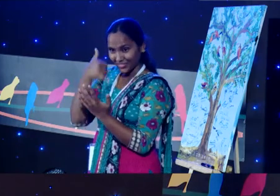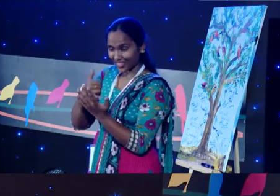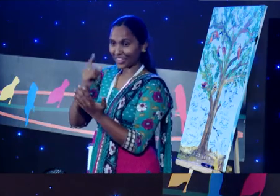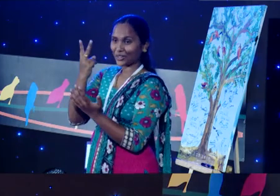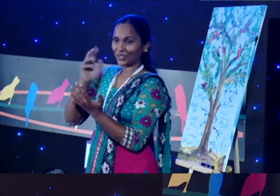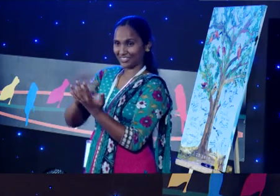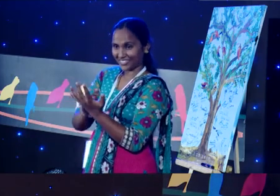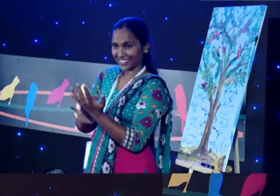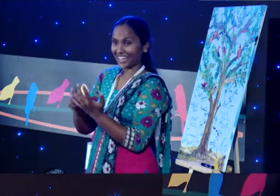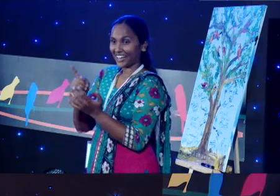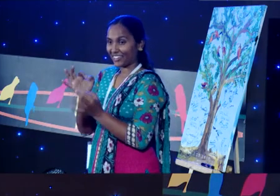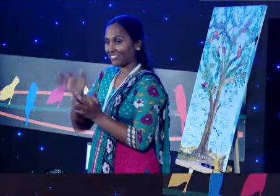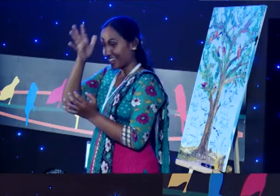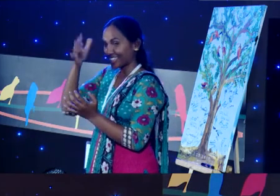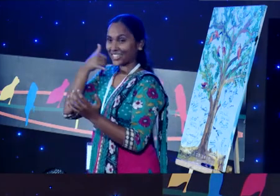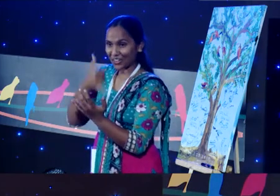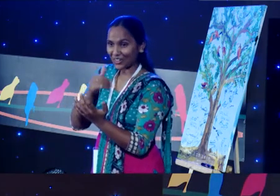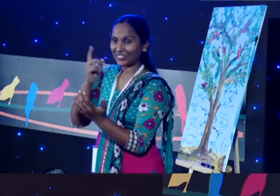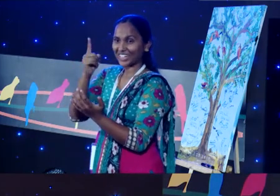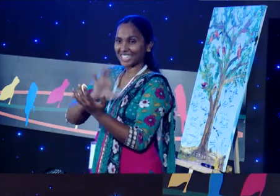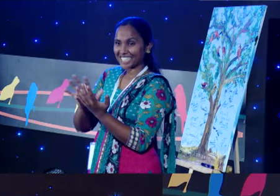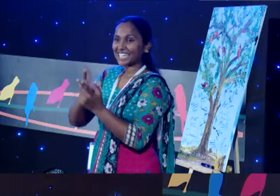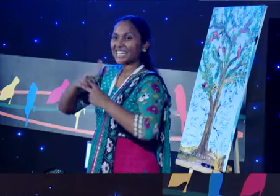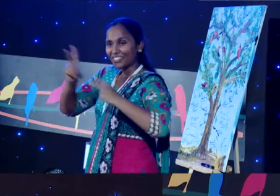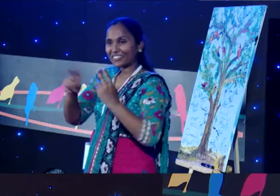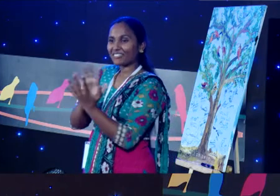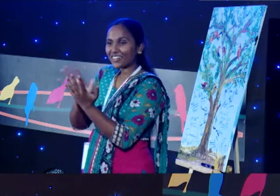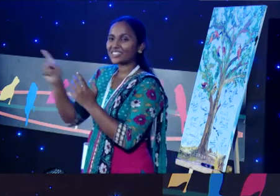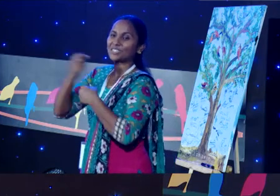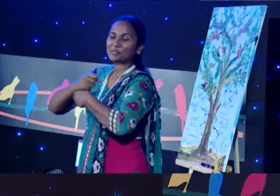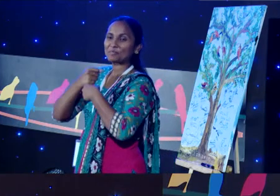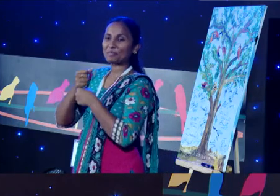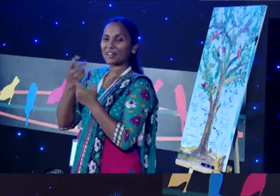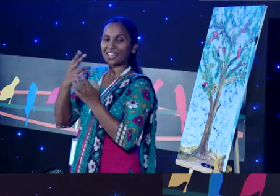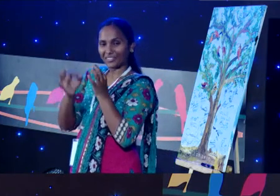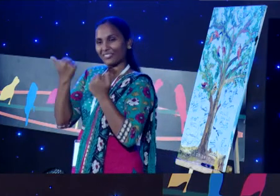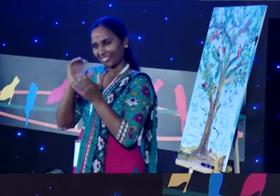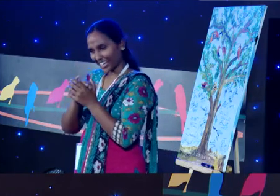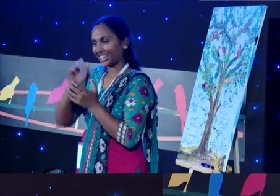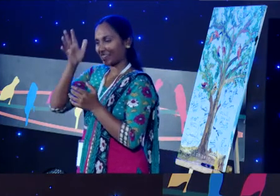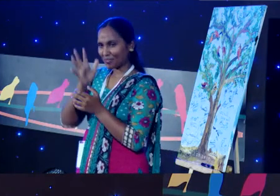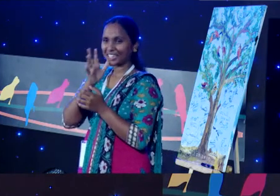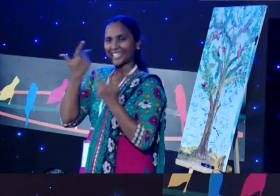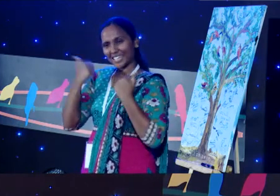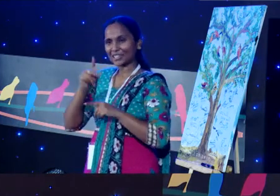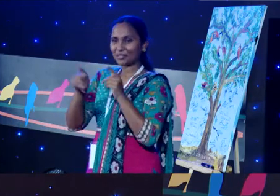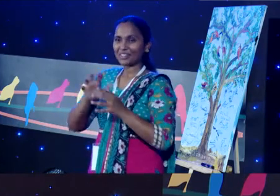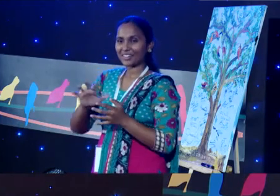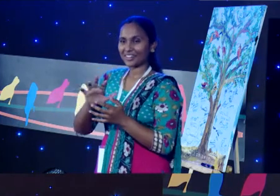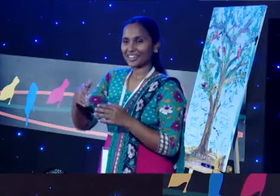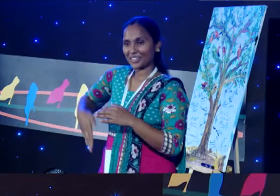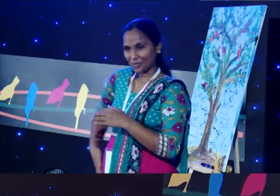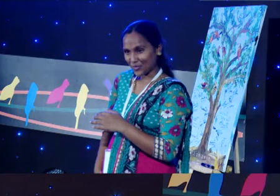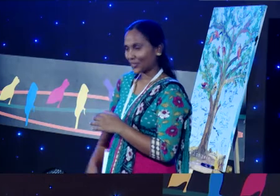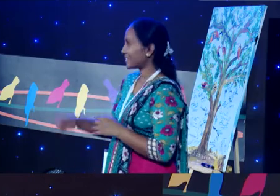Morse code. So this is what I realized. So I said, let's move this sense of vibration from the pockets a little bit